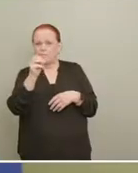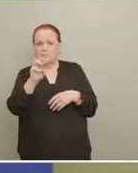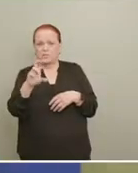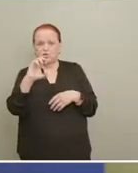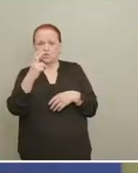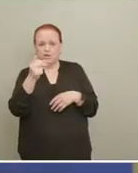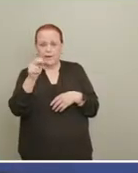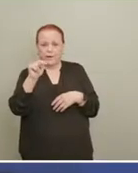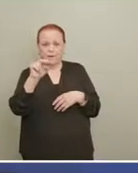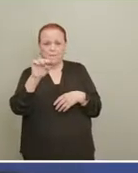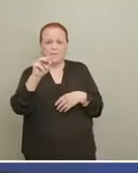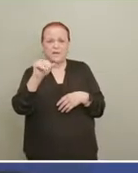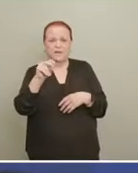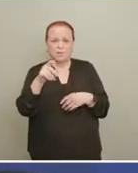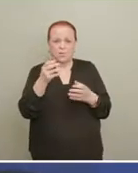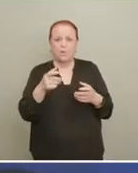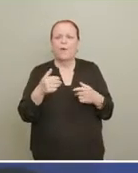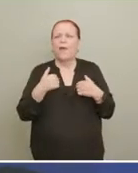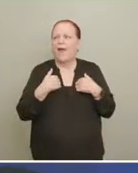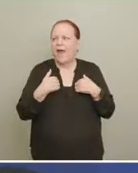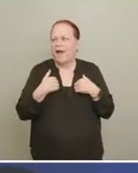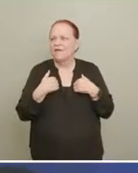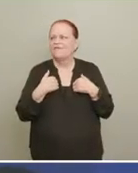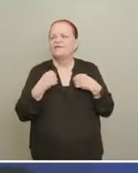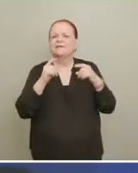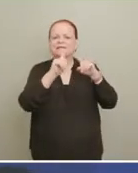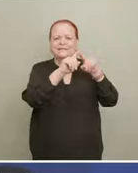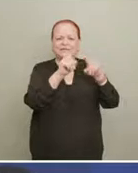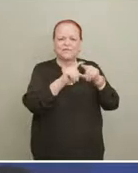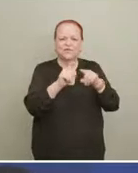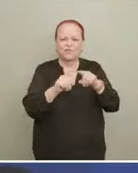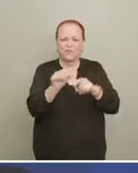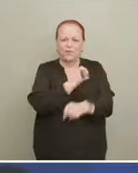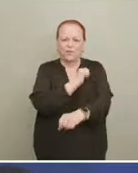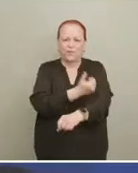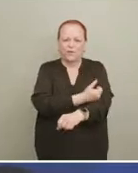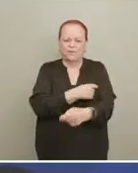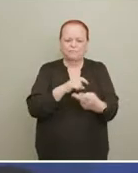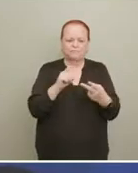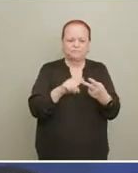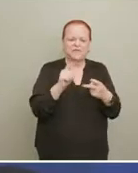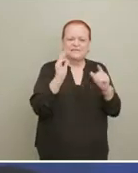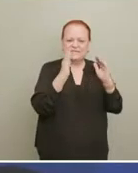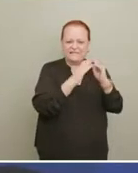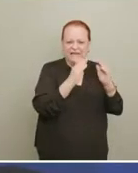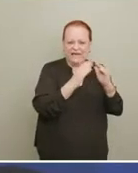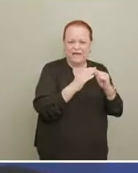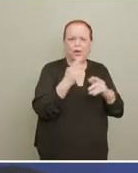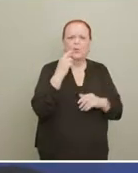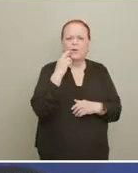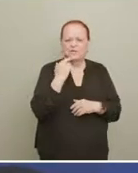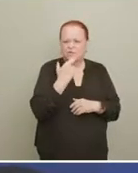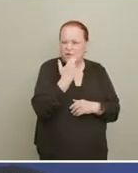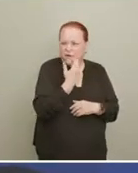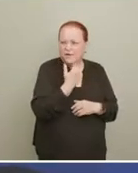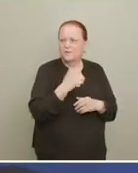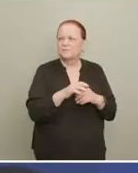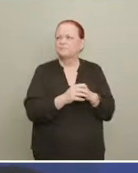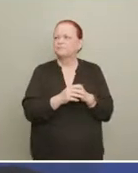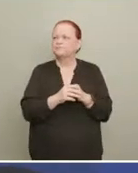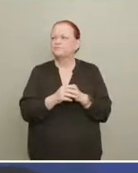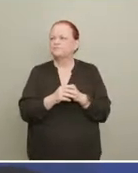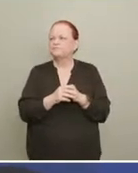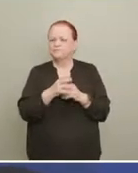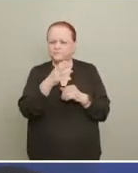Well, we have multiple jurisdictions there. Cities are going to have the jurisdiction over their own restaurants, and we're only able to have jurisdiction over our